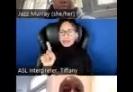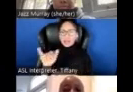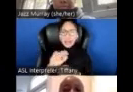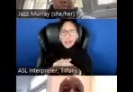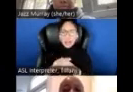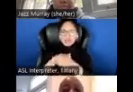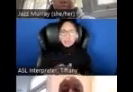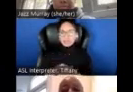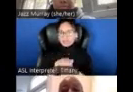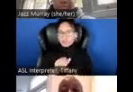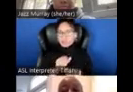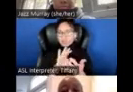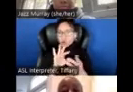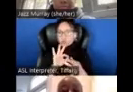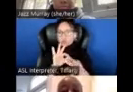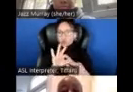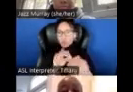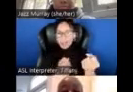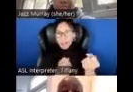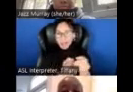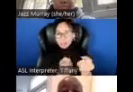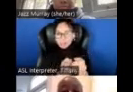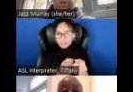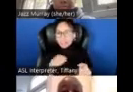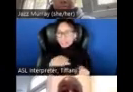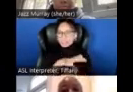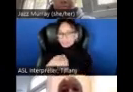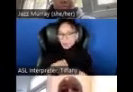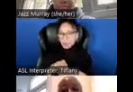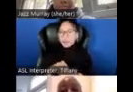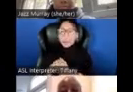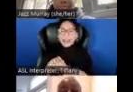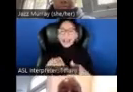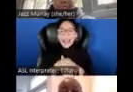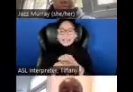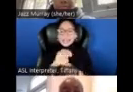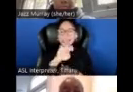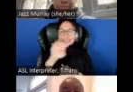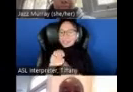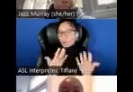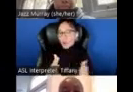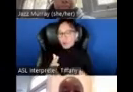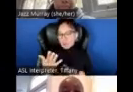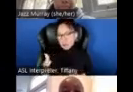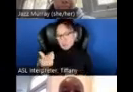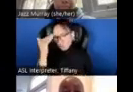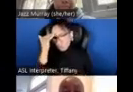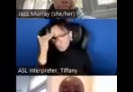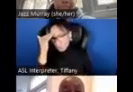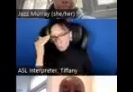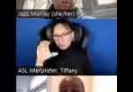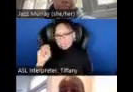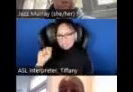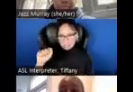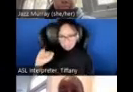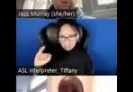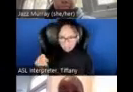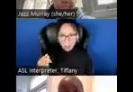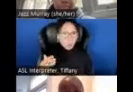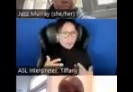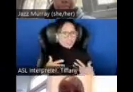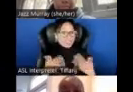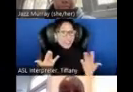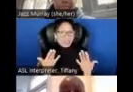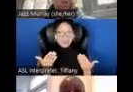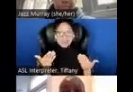And this is part of our Access eCourse learning exchanges that some of you may be familiar with. We're really excited to have you here. Next slide,